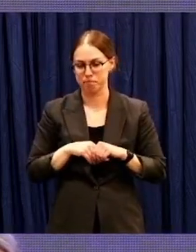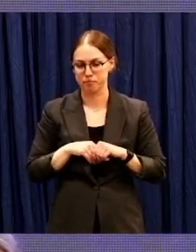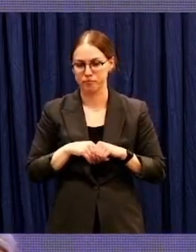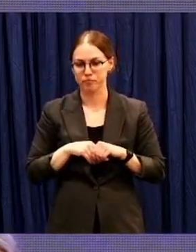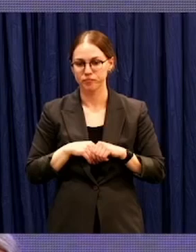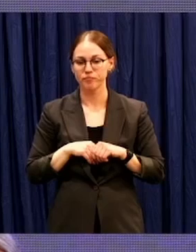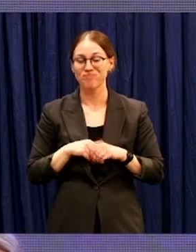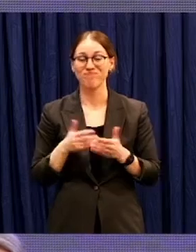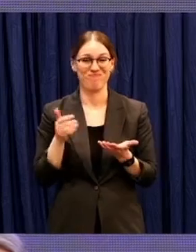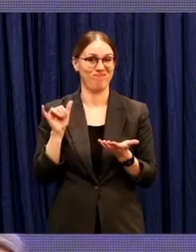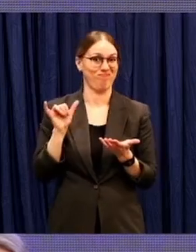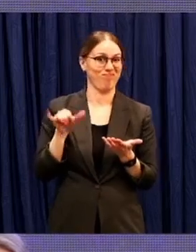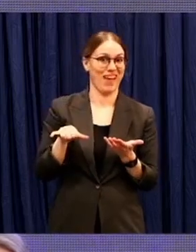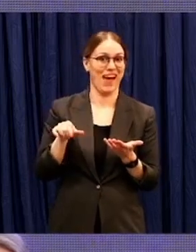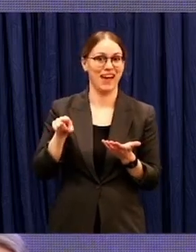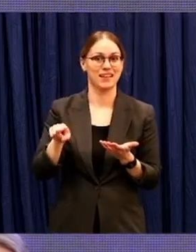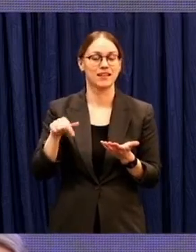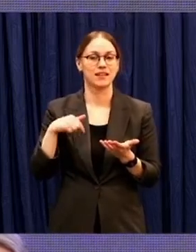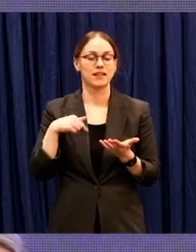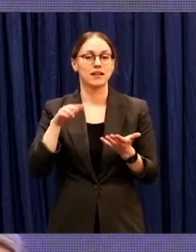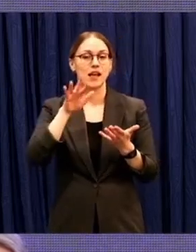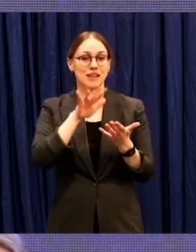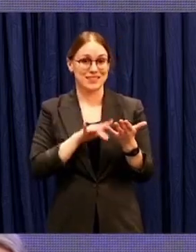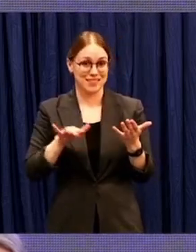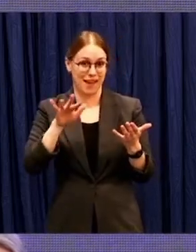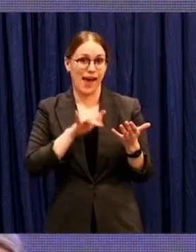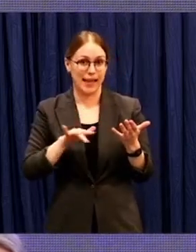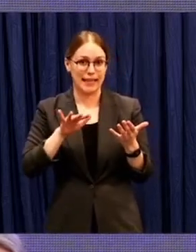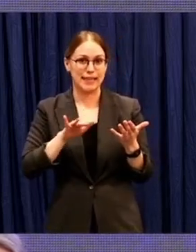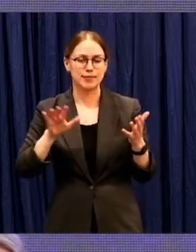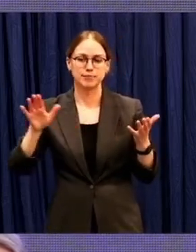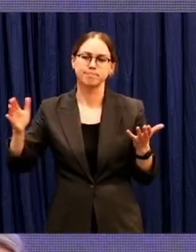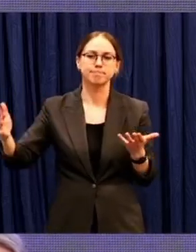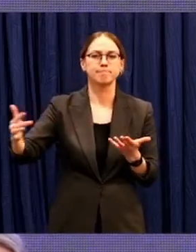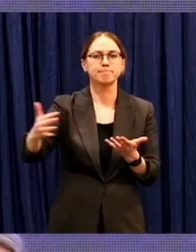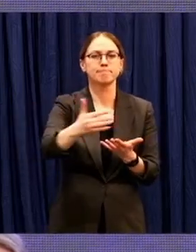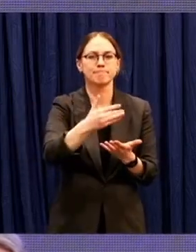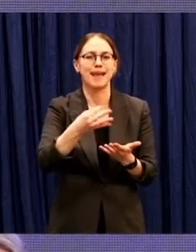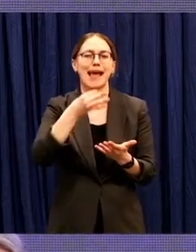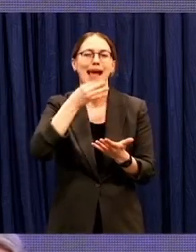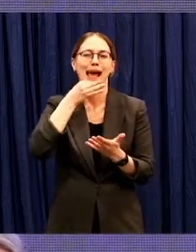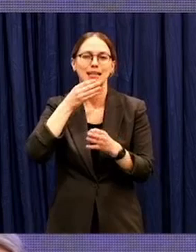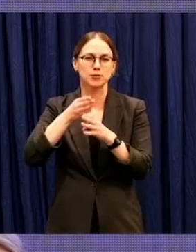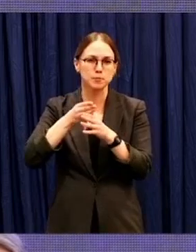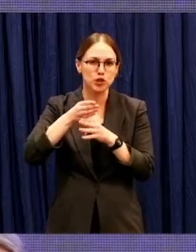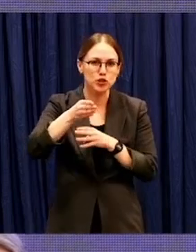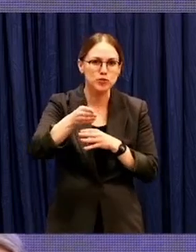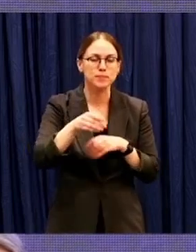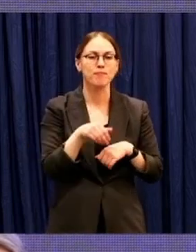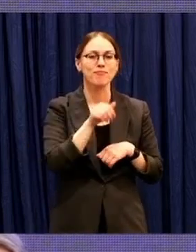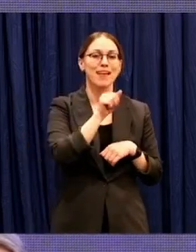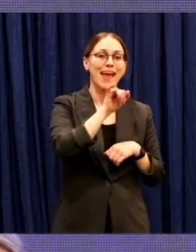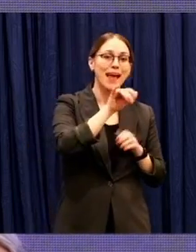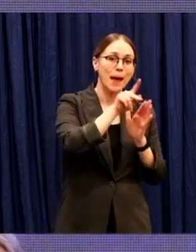to this point, we did a study with a set of experts in AI policy,